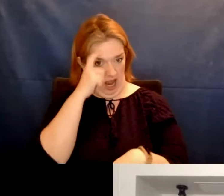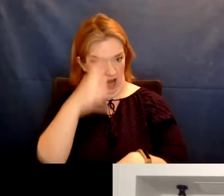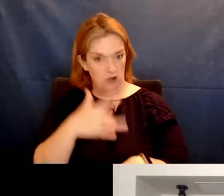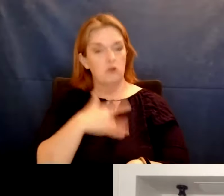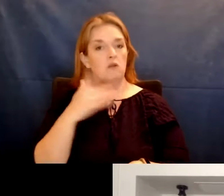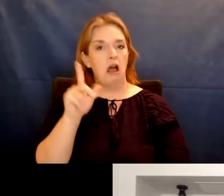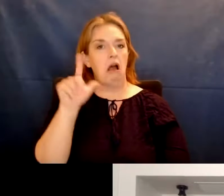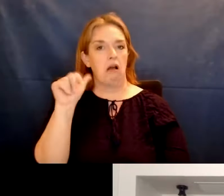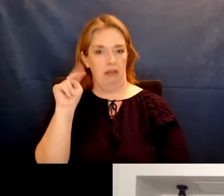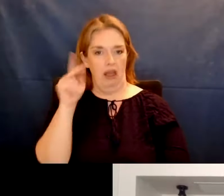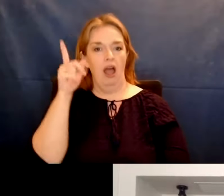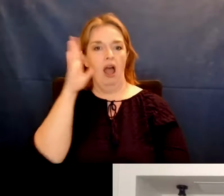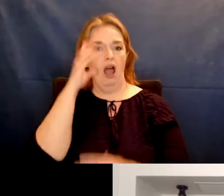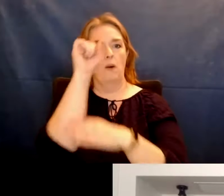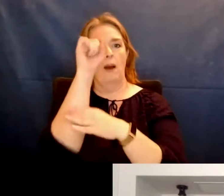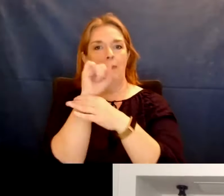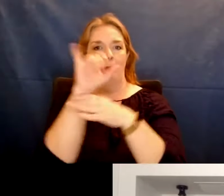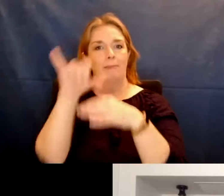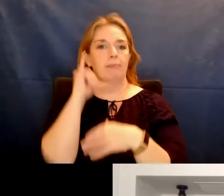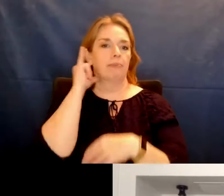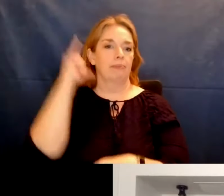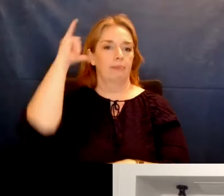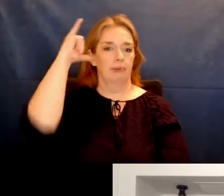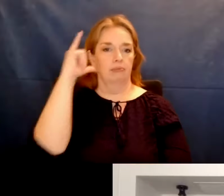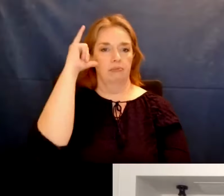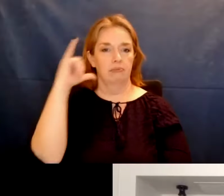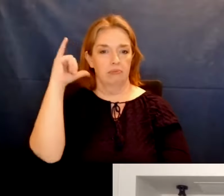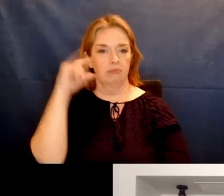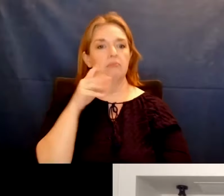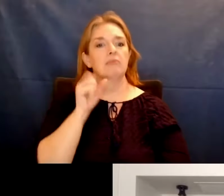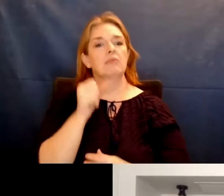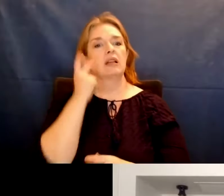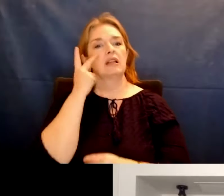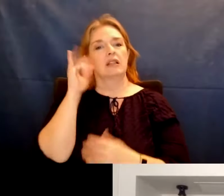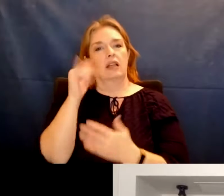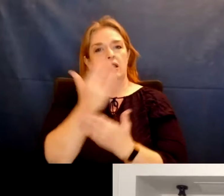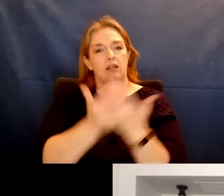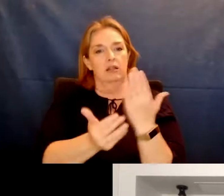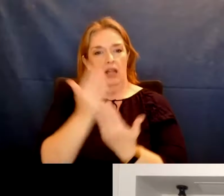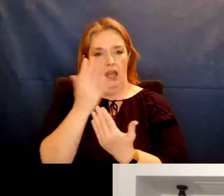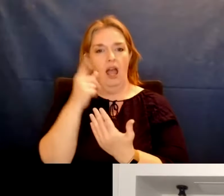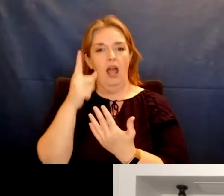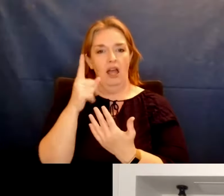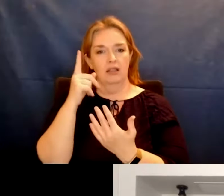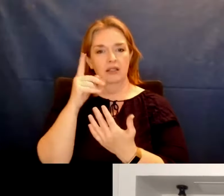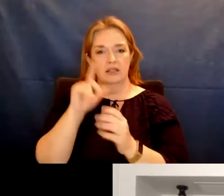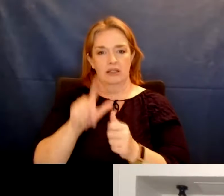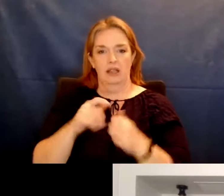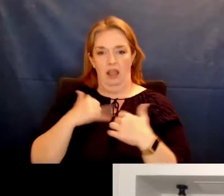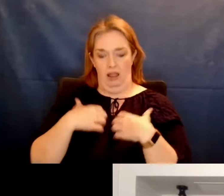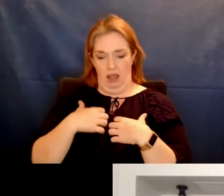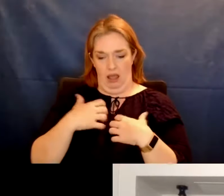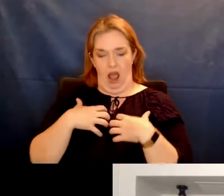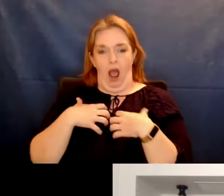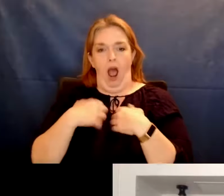drop. Slide the newts dealt for hands along Z's fuck slop. Sight, the view helped to ban, the tongue sweeps